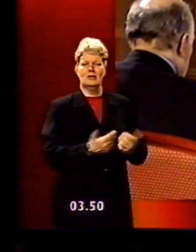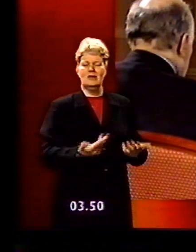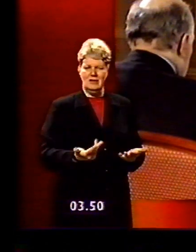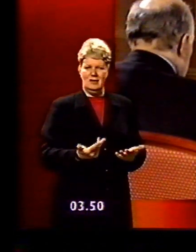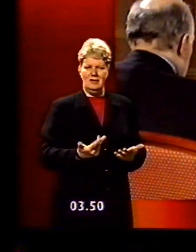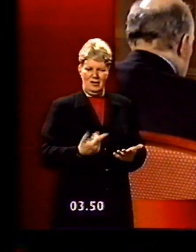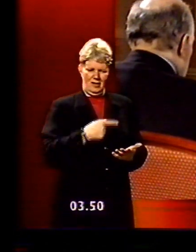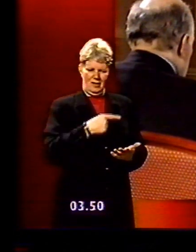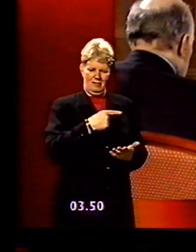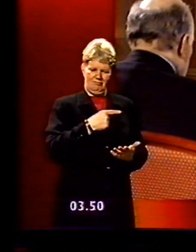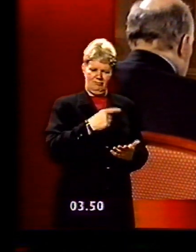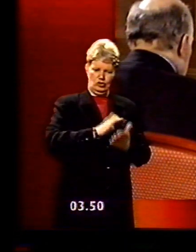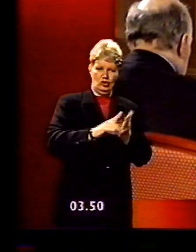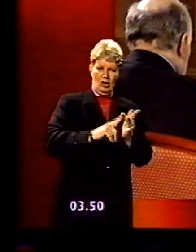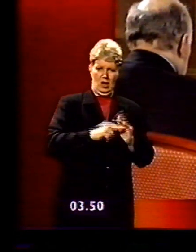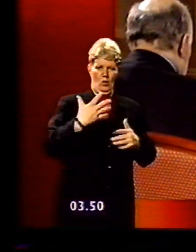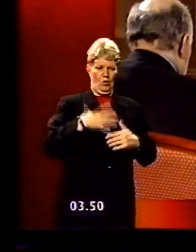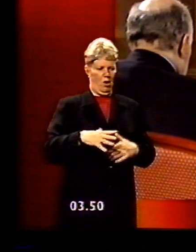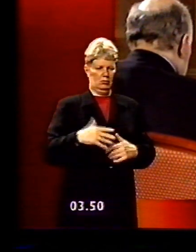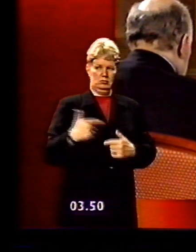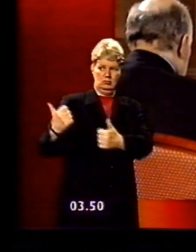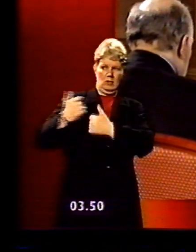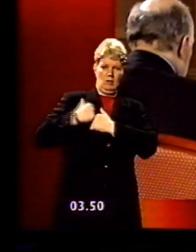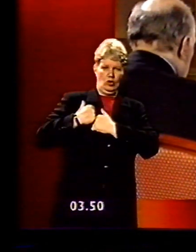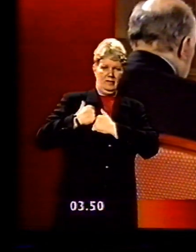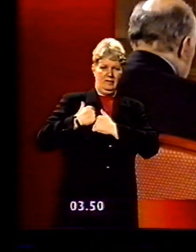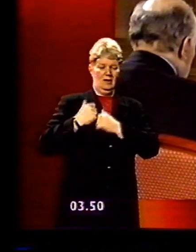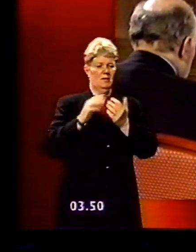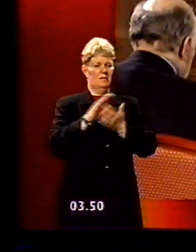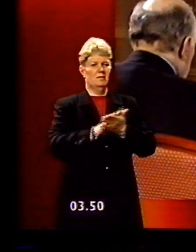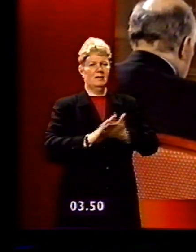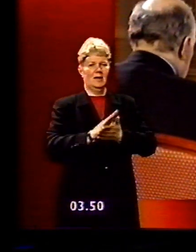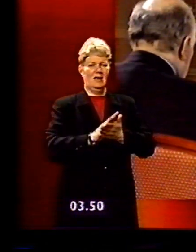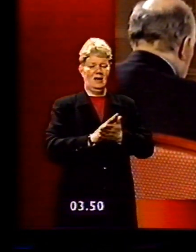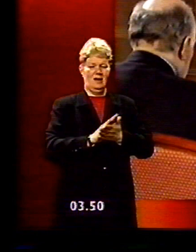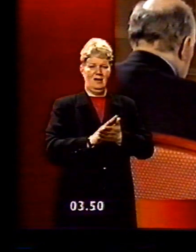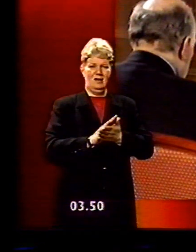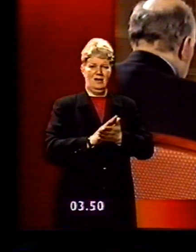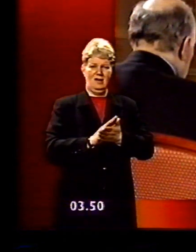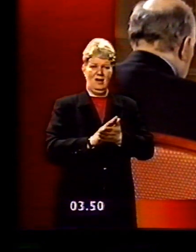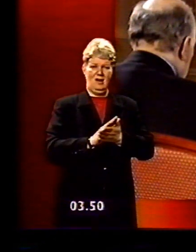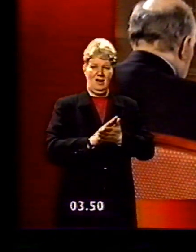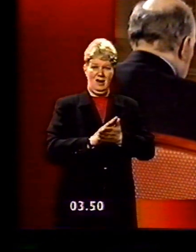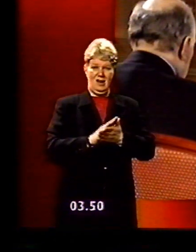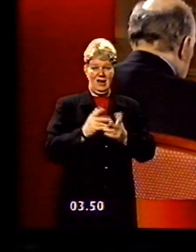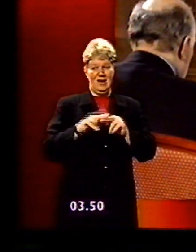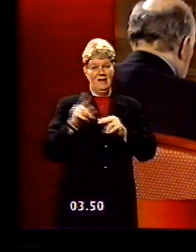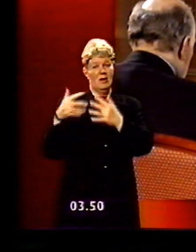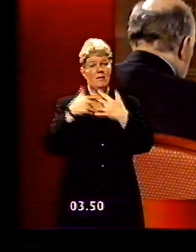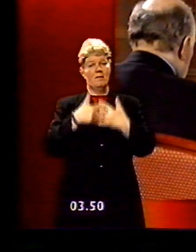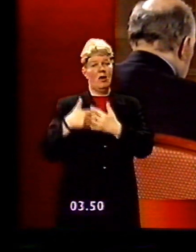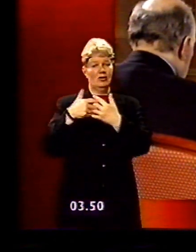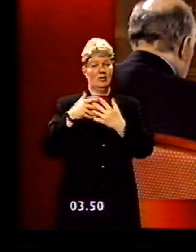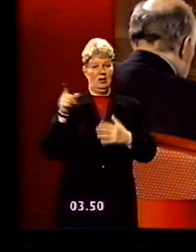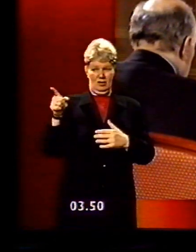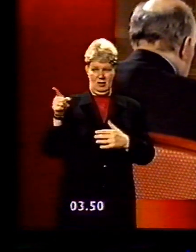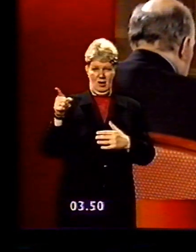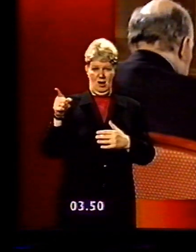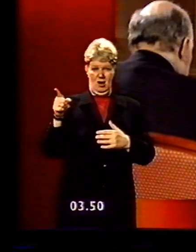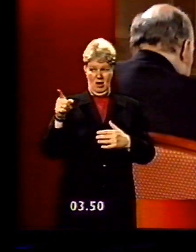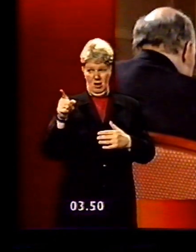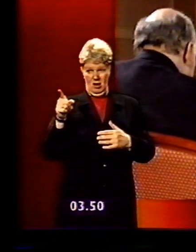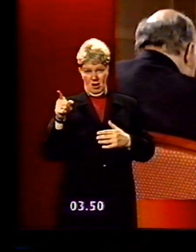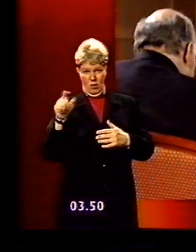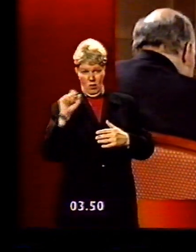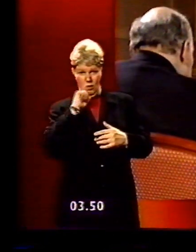And if the U.S. Congress had known that two Americans had been executed by Chilean forces at that